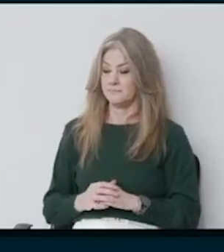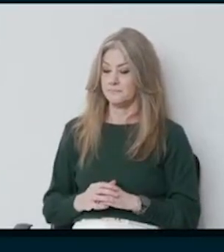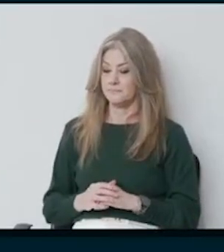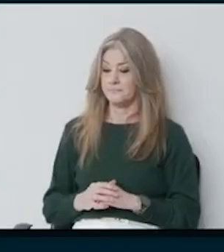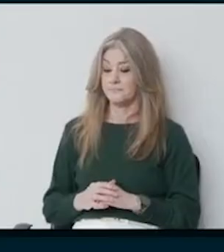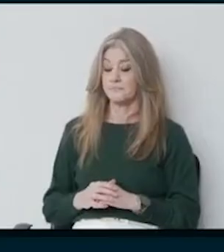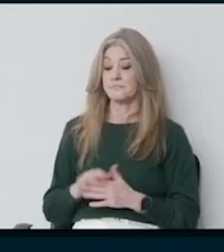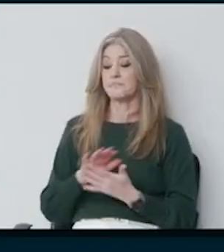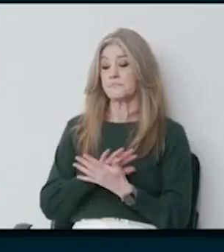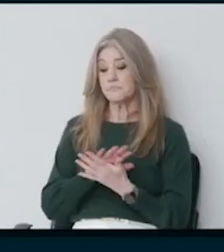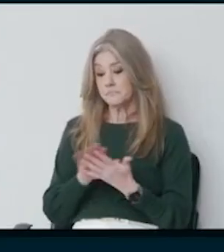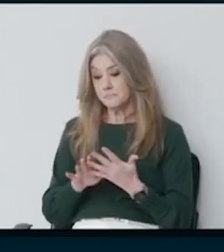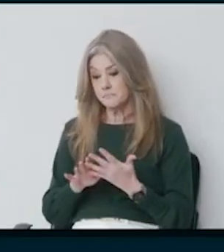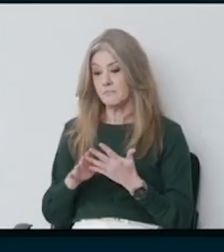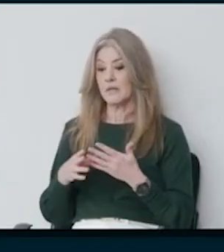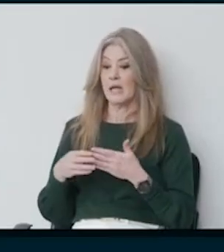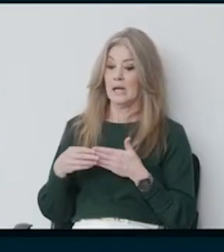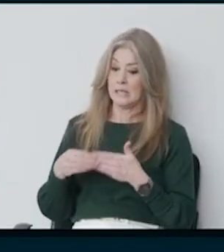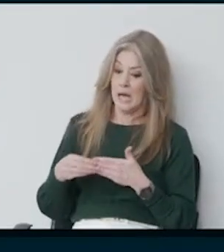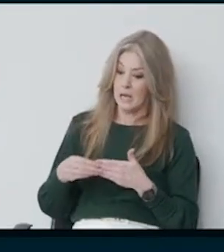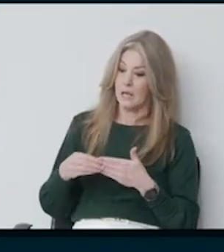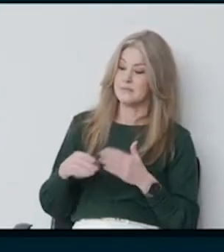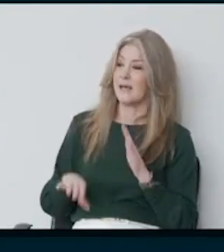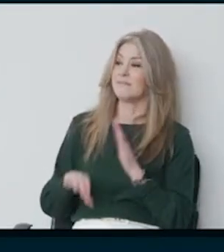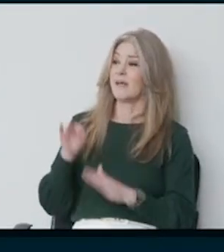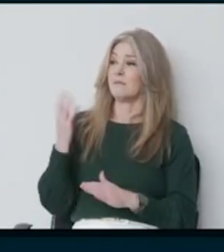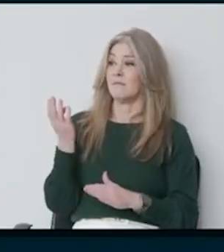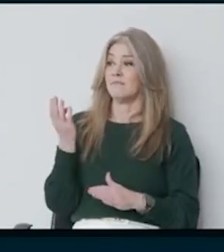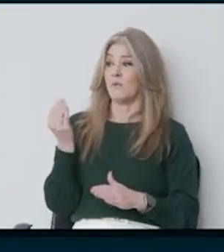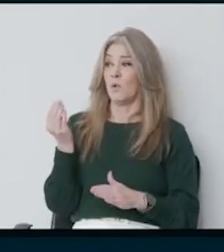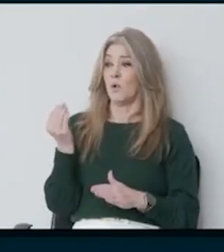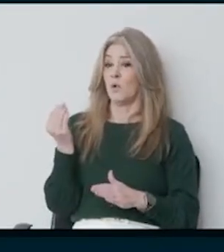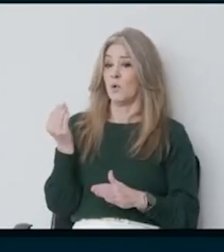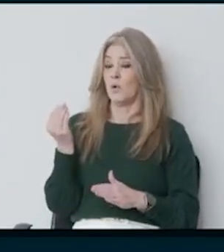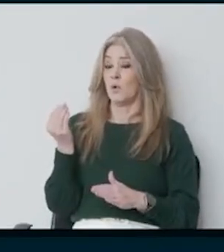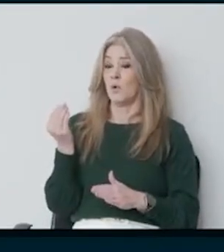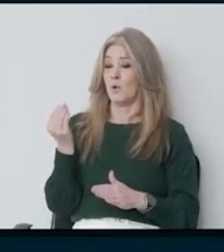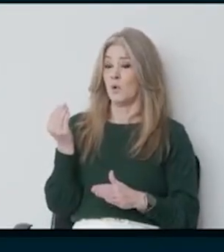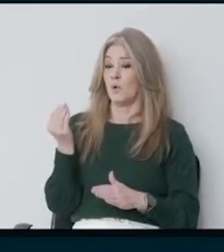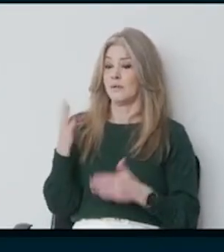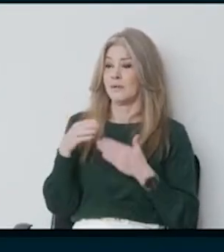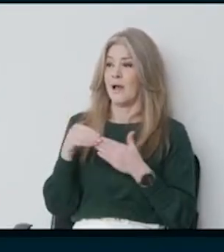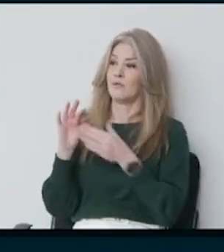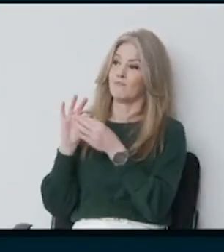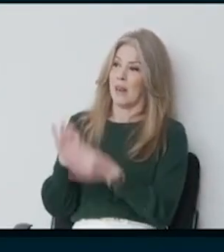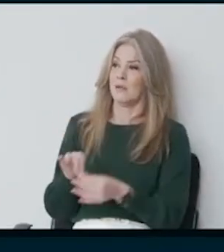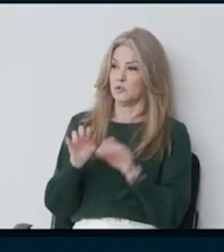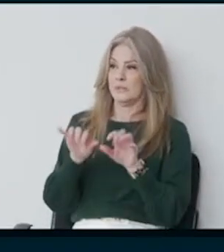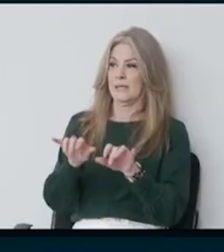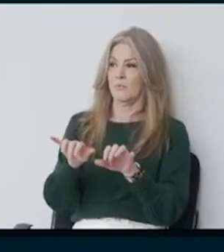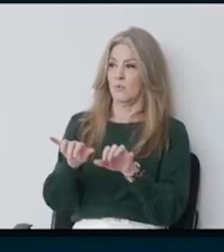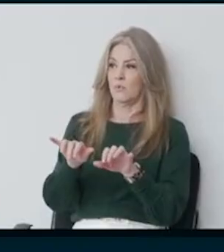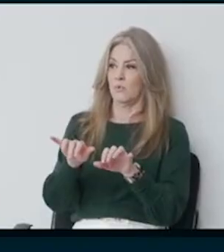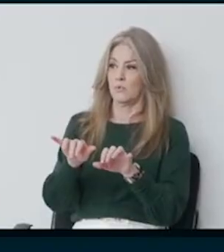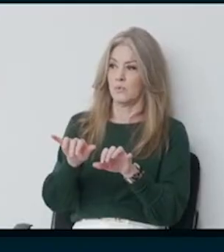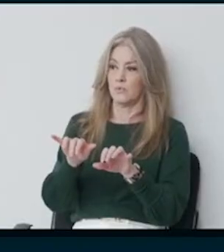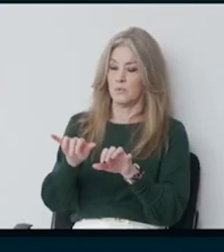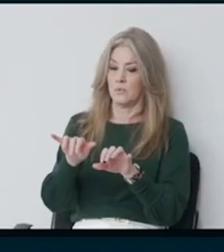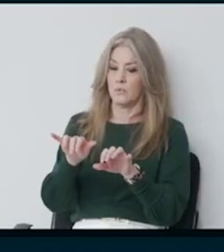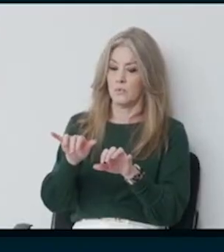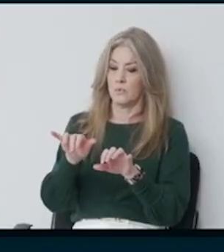the WCAG guidelines, and I found 14 that are keyboard related. So that's